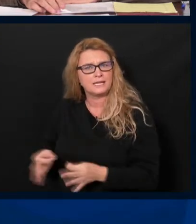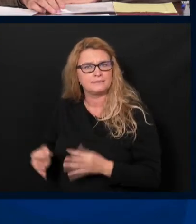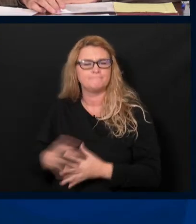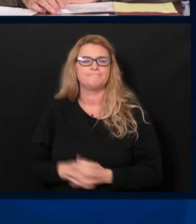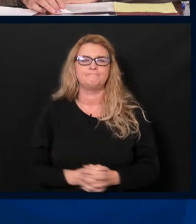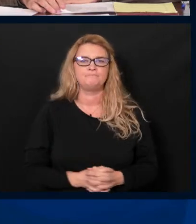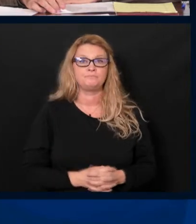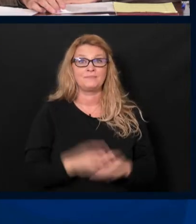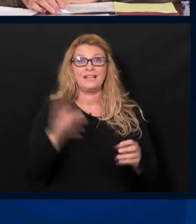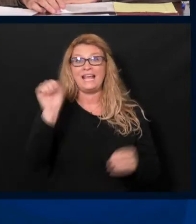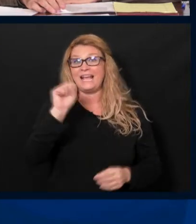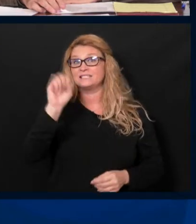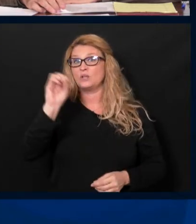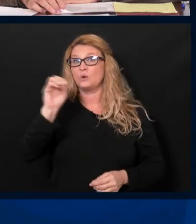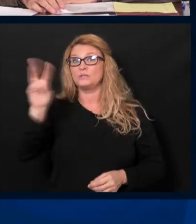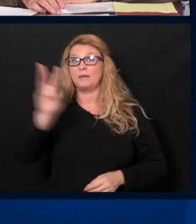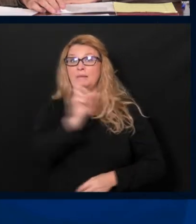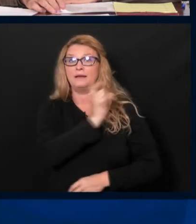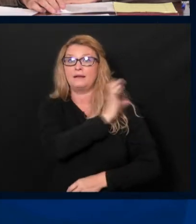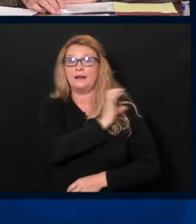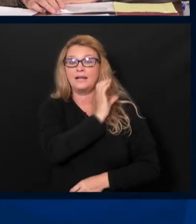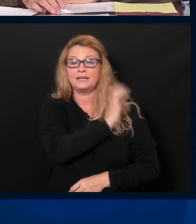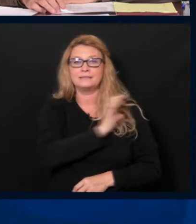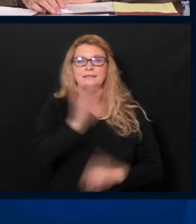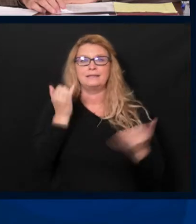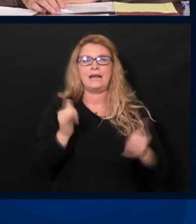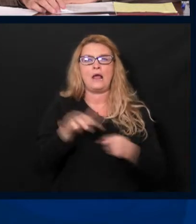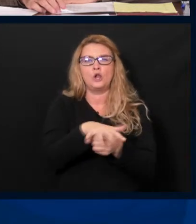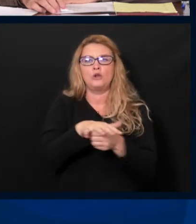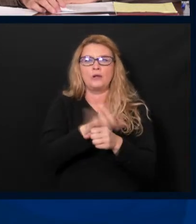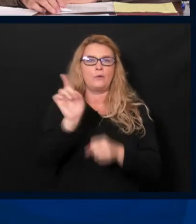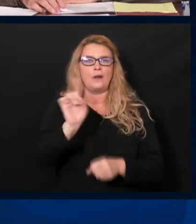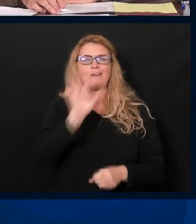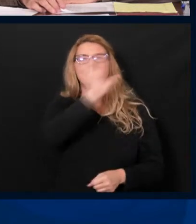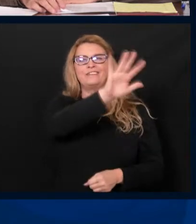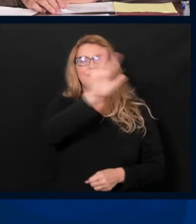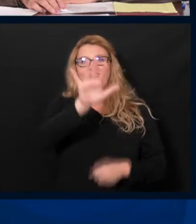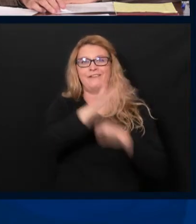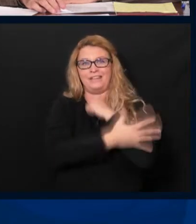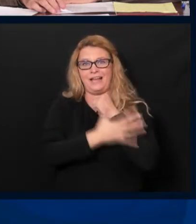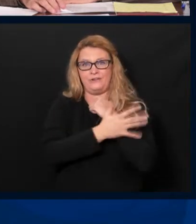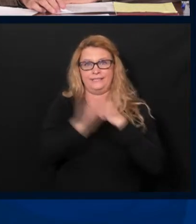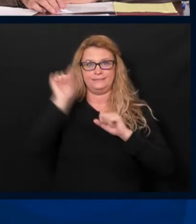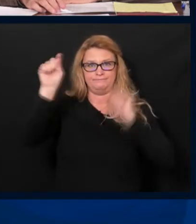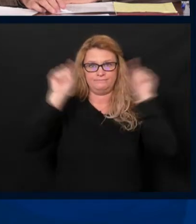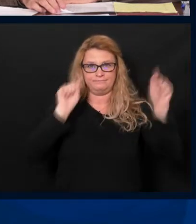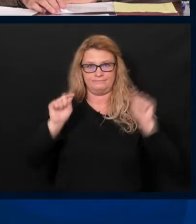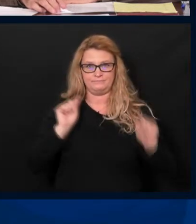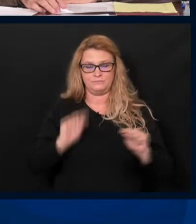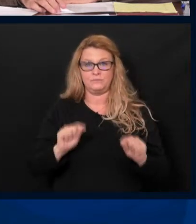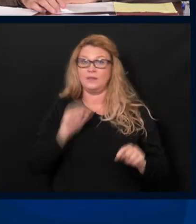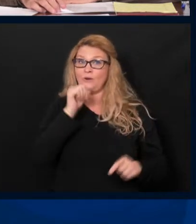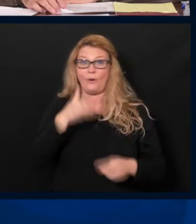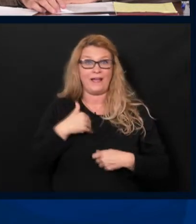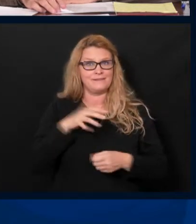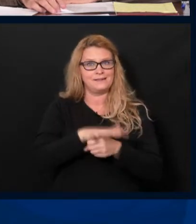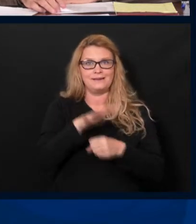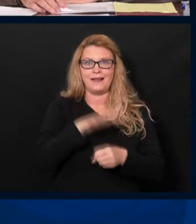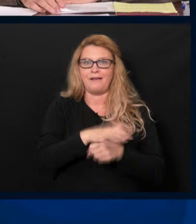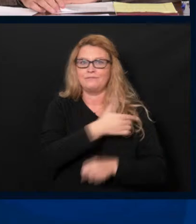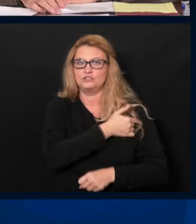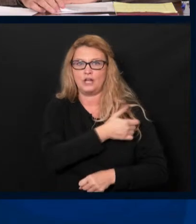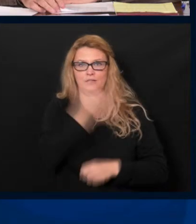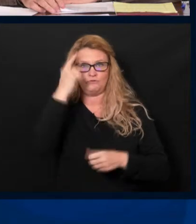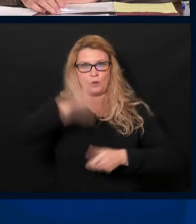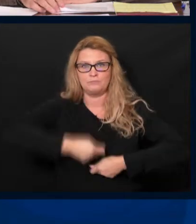as our saving our wisdom clinics and everything, they're in all 55 counties. You know, we don't have enough doses to completely